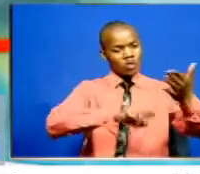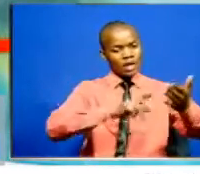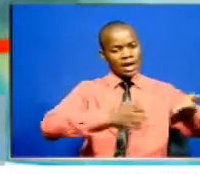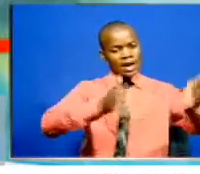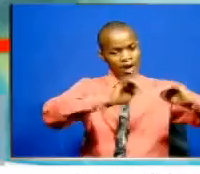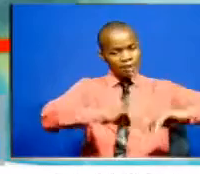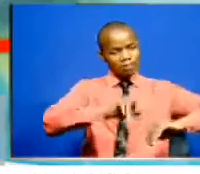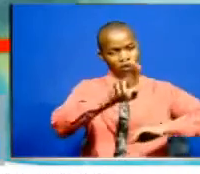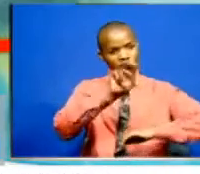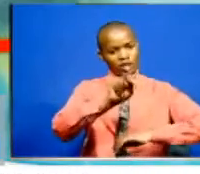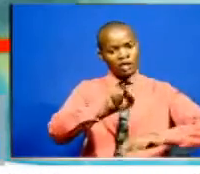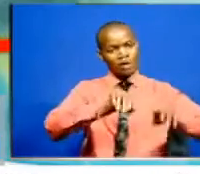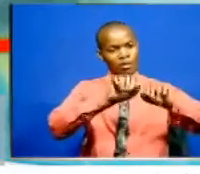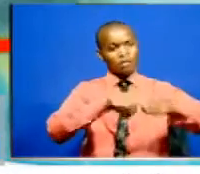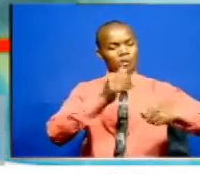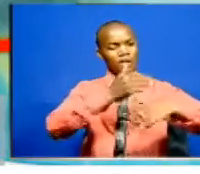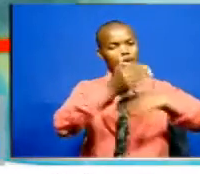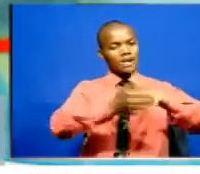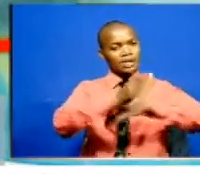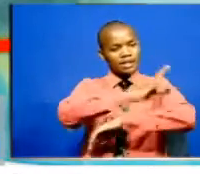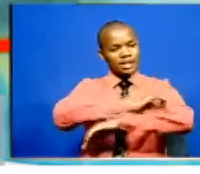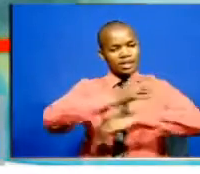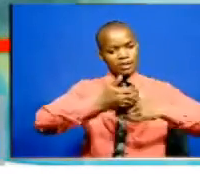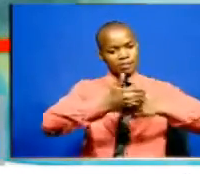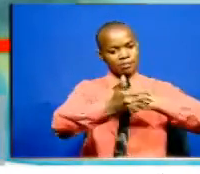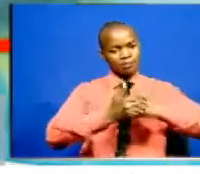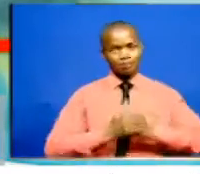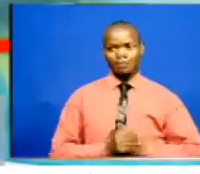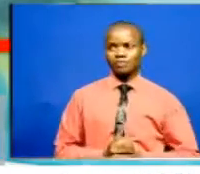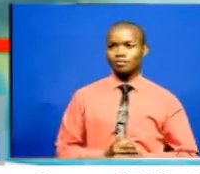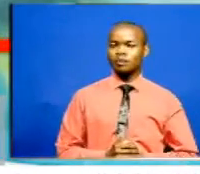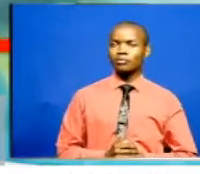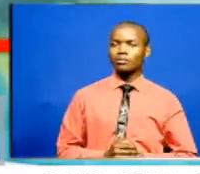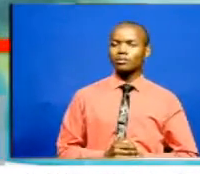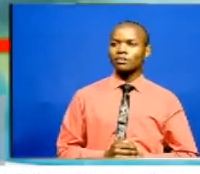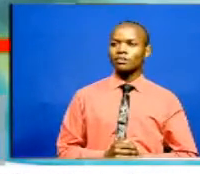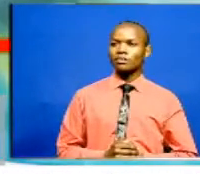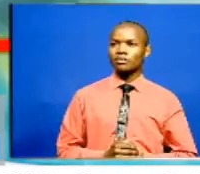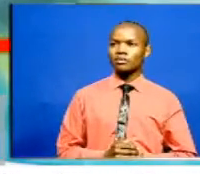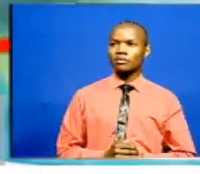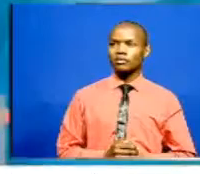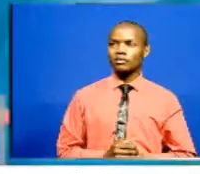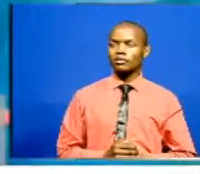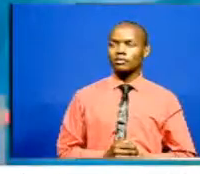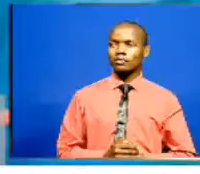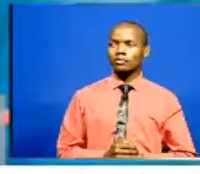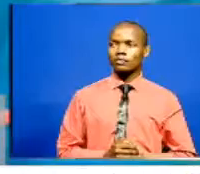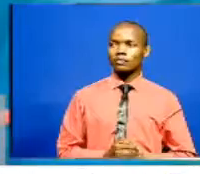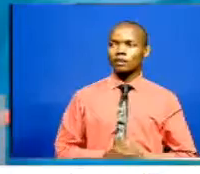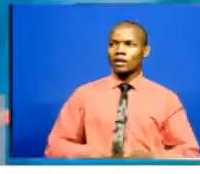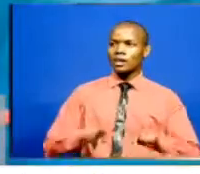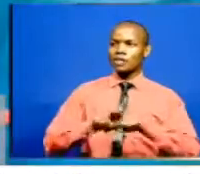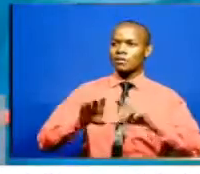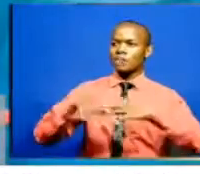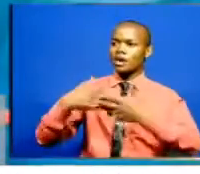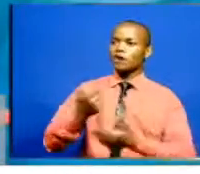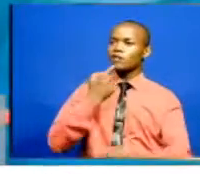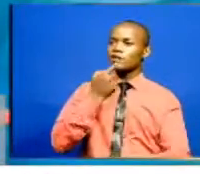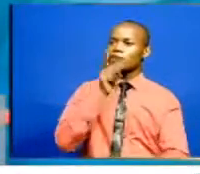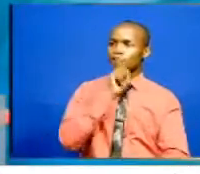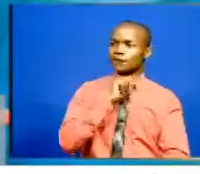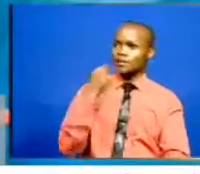be on in the next couple of days? I mean, As I mentioned earlier, for